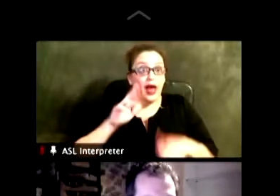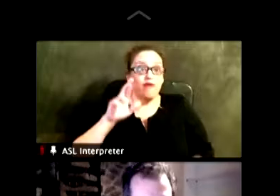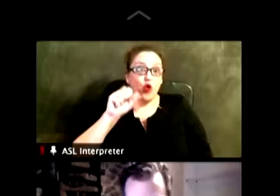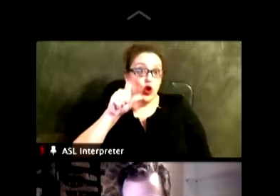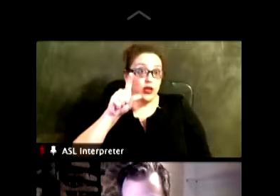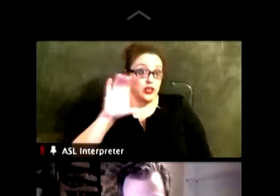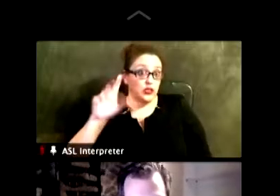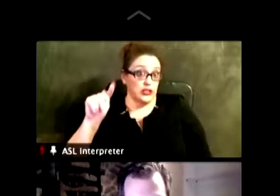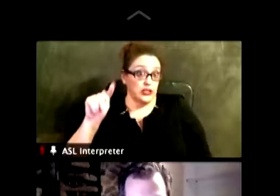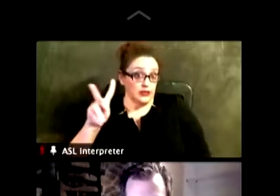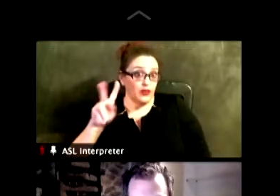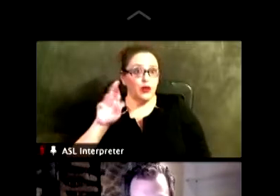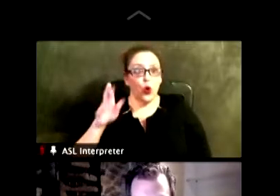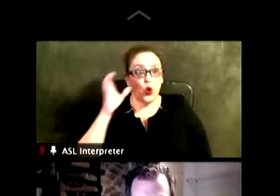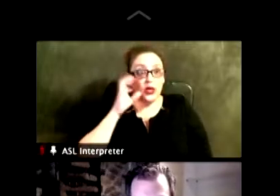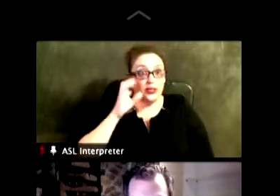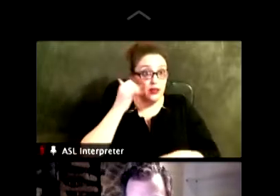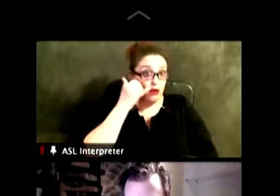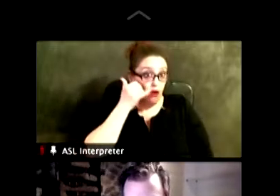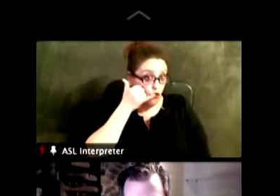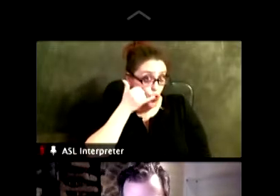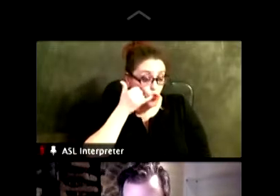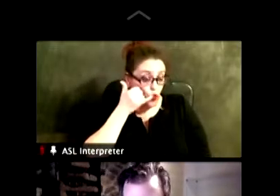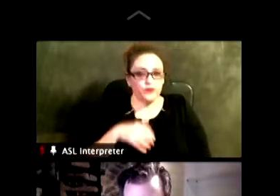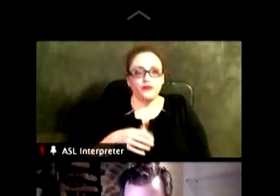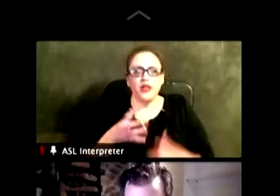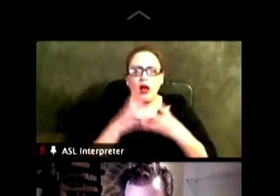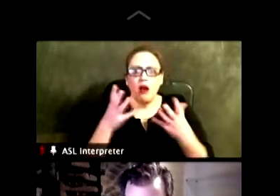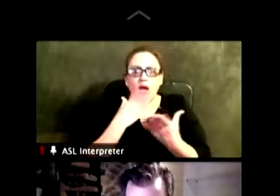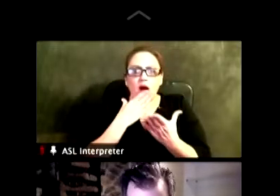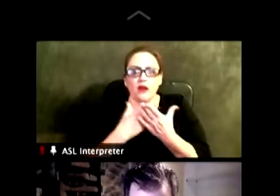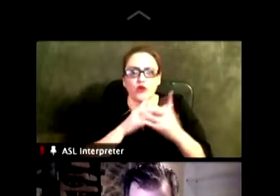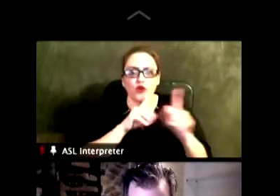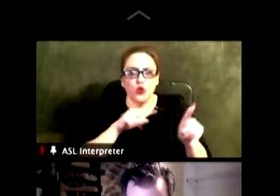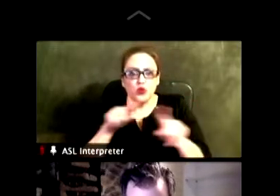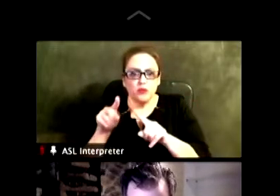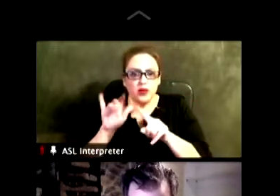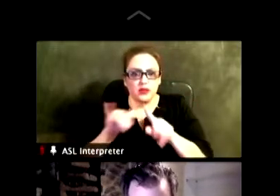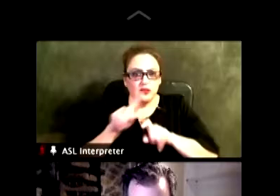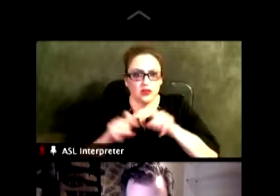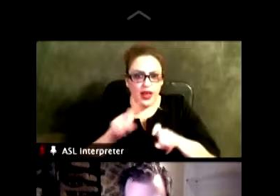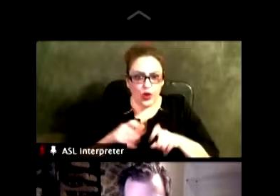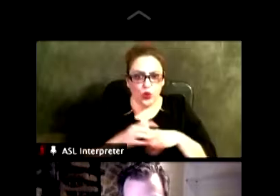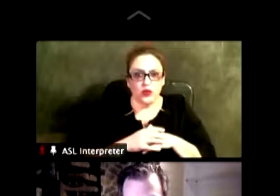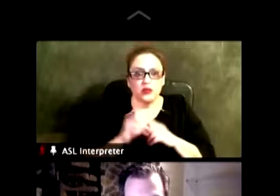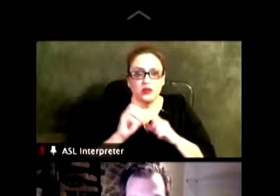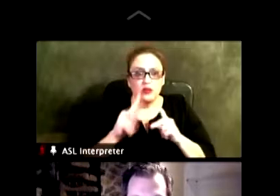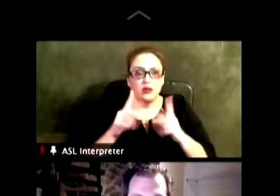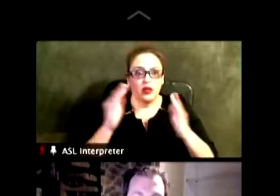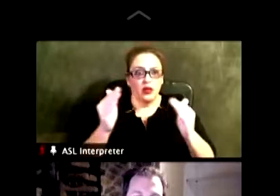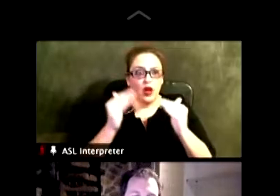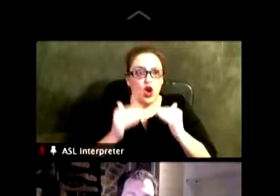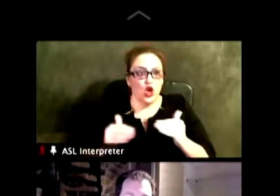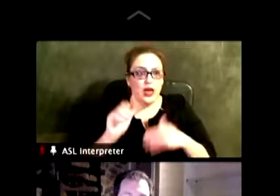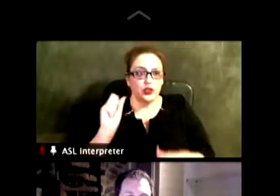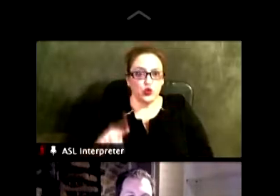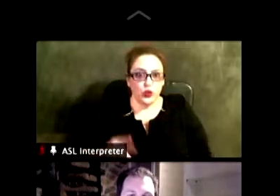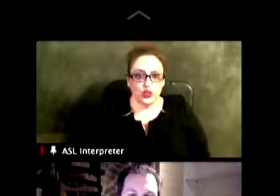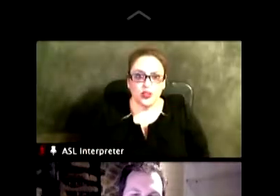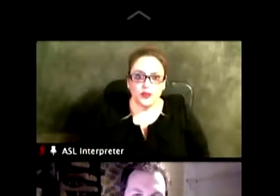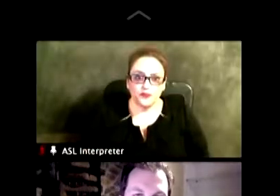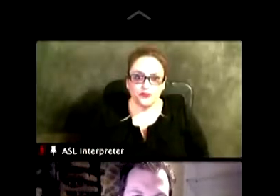by phone. All right, we've got a lot of good responses to that question. So I'm going to go ahead and move to our next question.